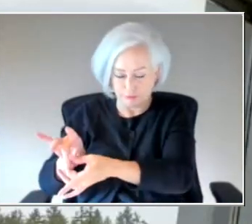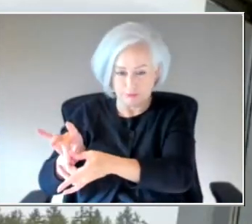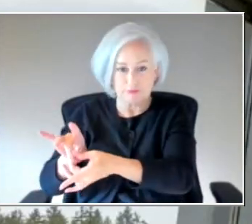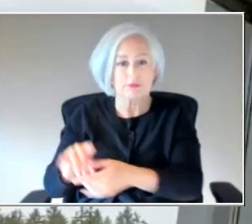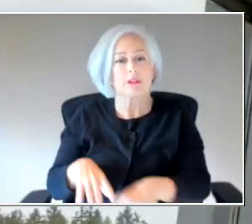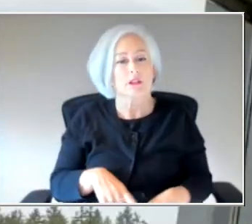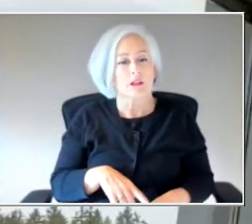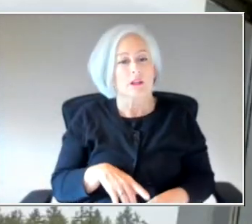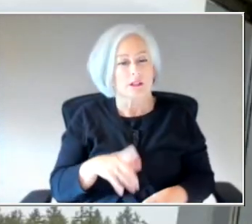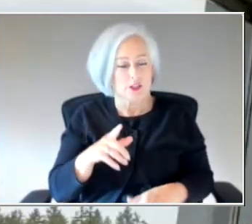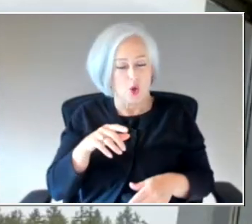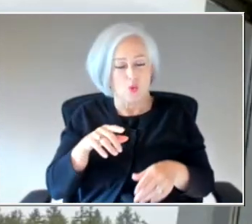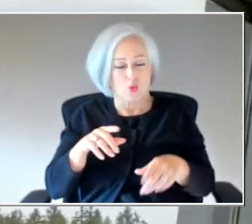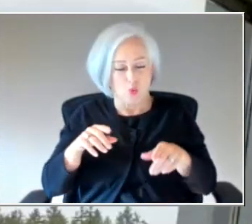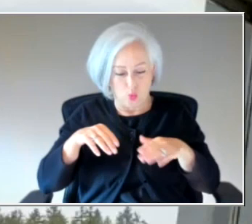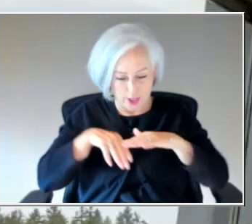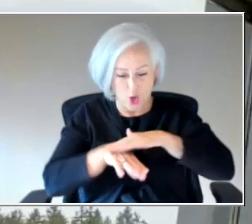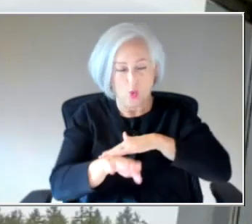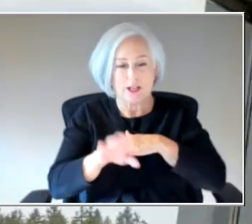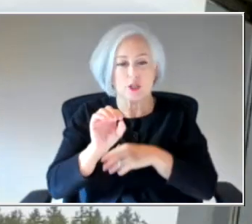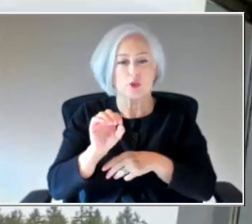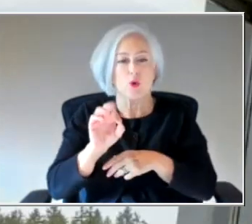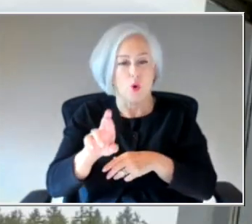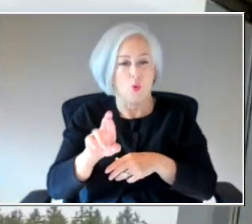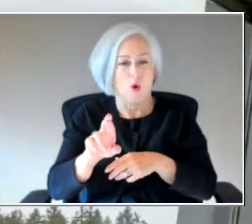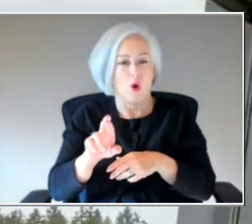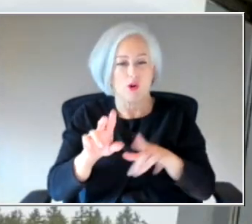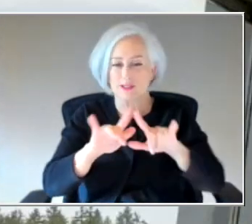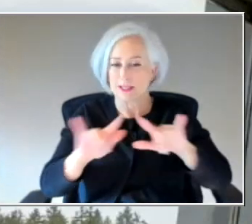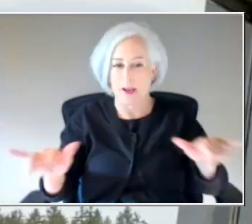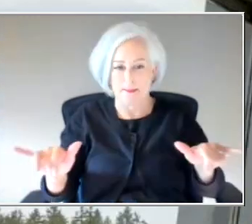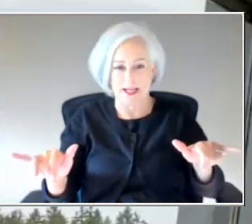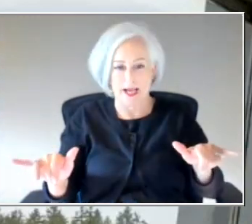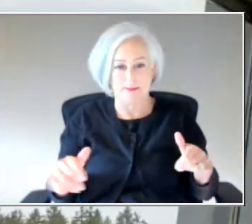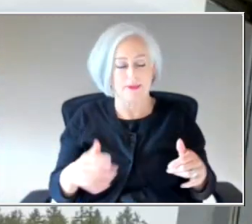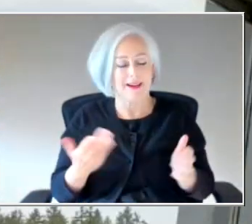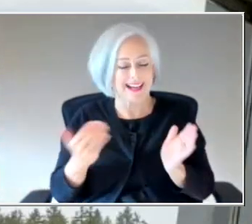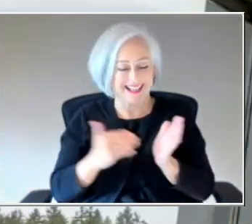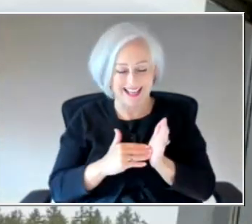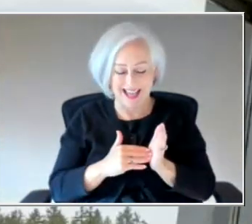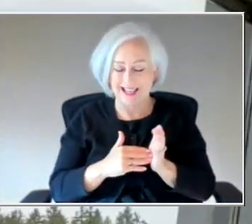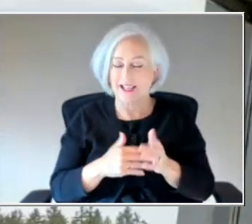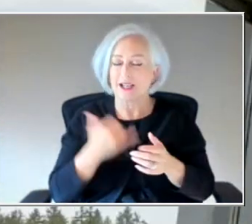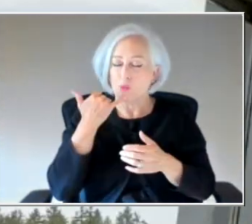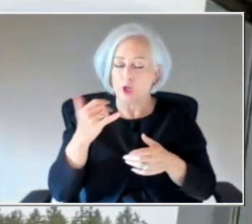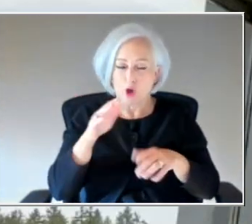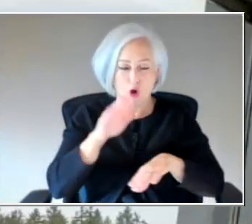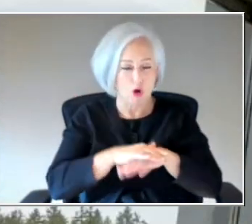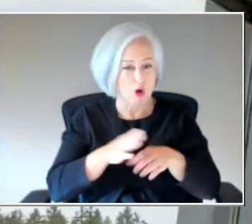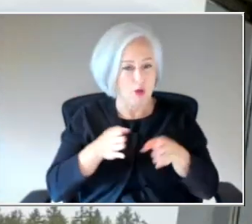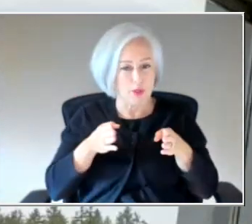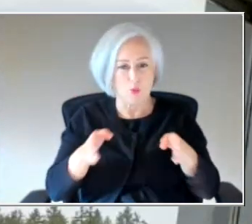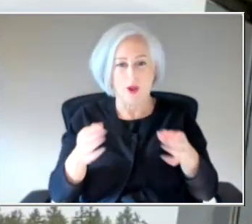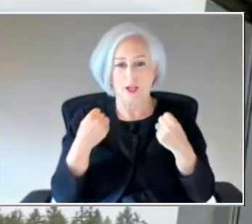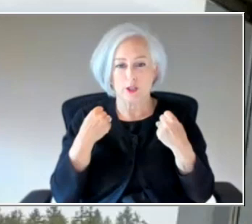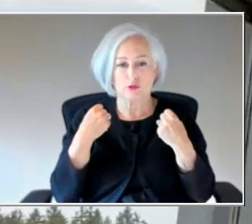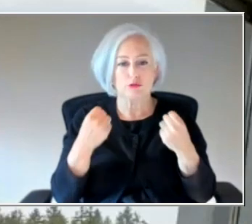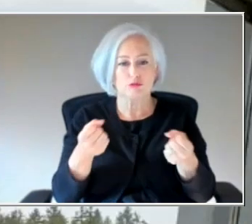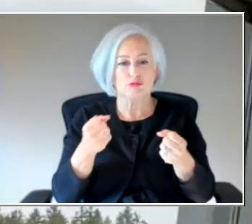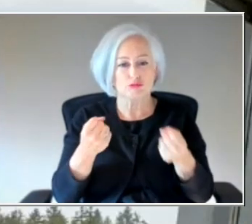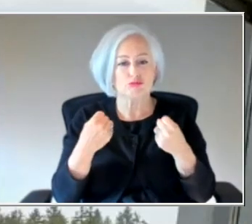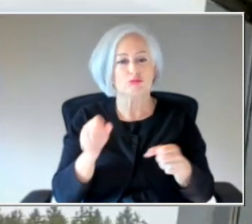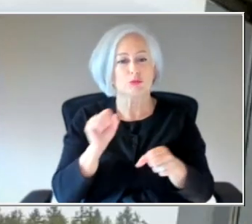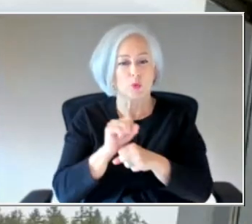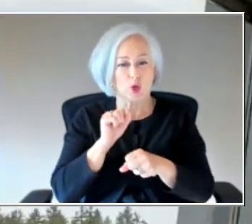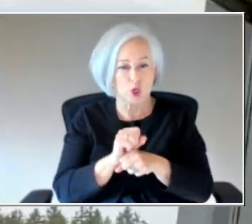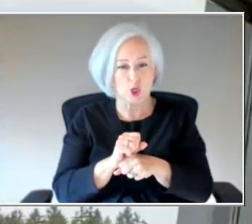So the phone calls, we have multiple phone calls. Usually it calls me when we're both driving into work. We chit chat, catch up on our lives, our families. He's got 2